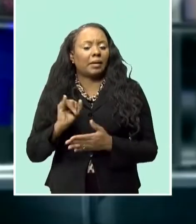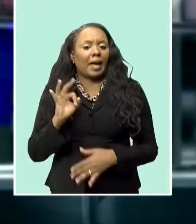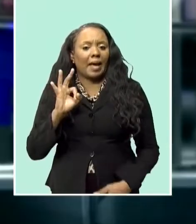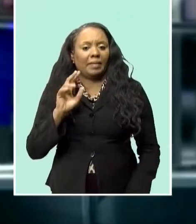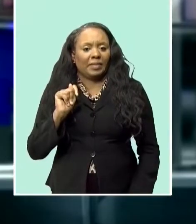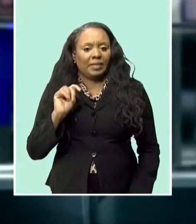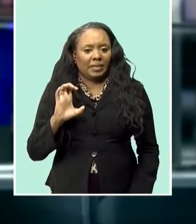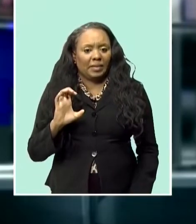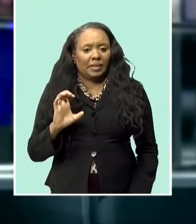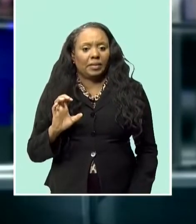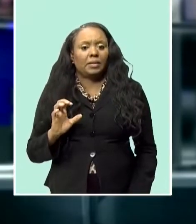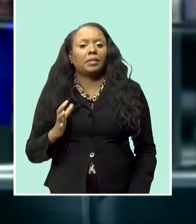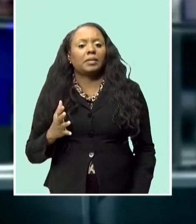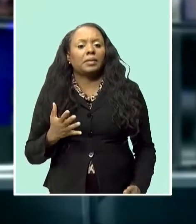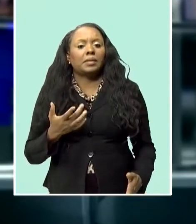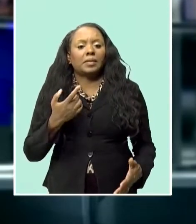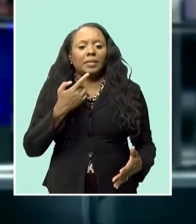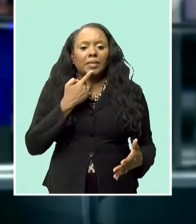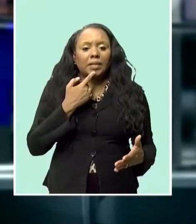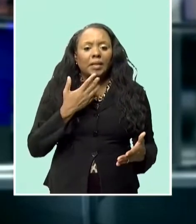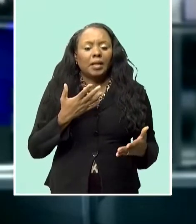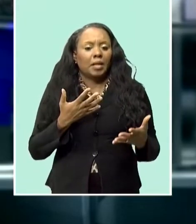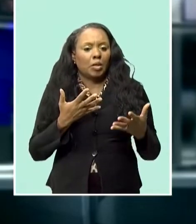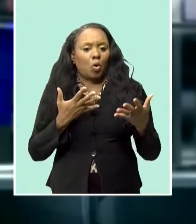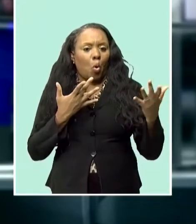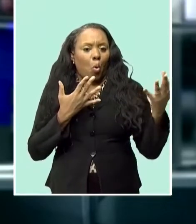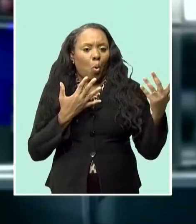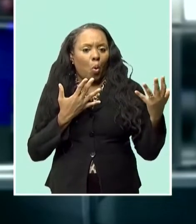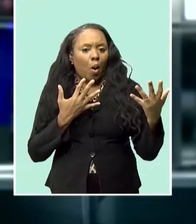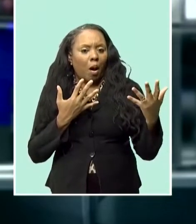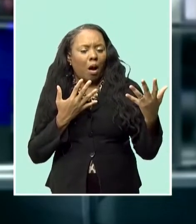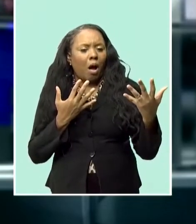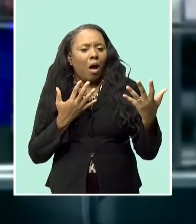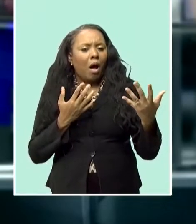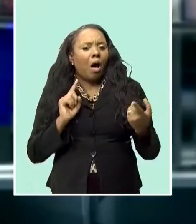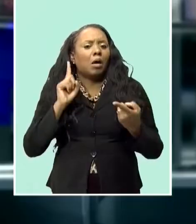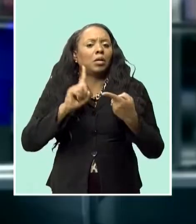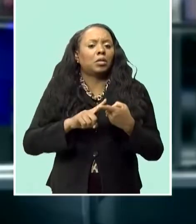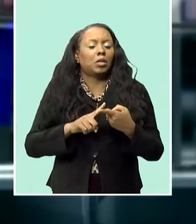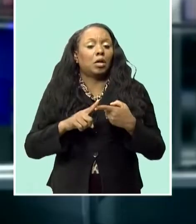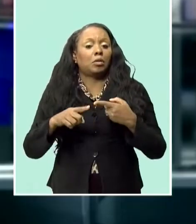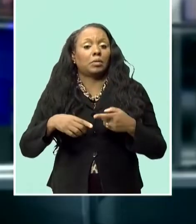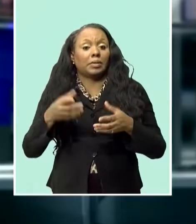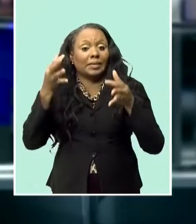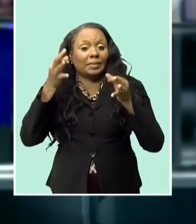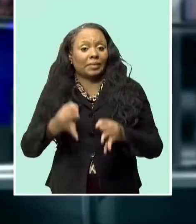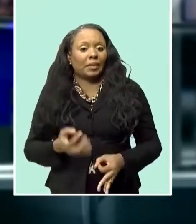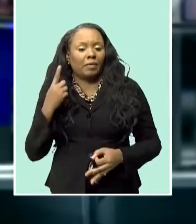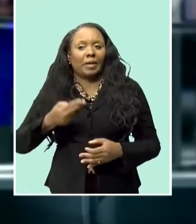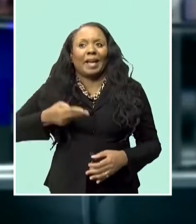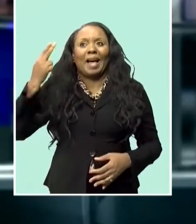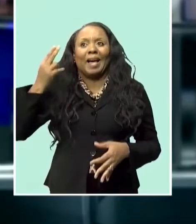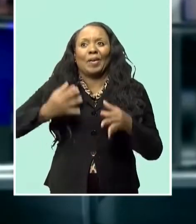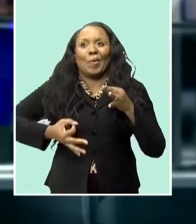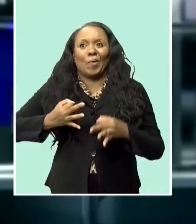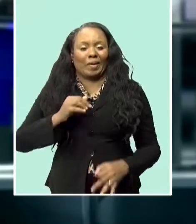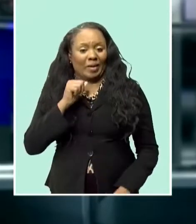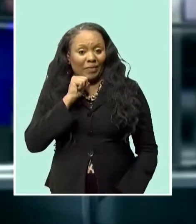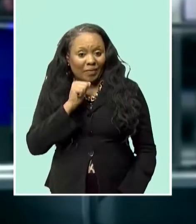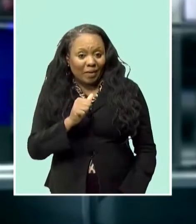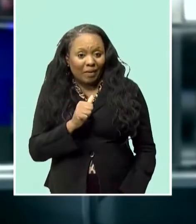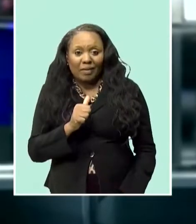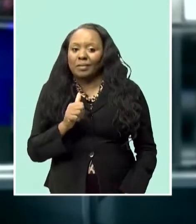the matter, would stay its proceedings and await the ruling of the higher court. She said to do otherwise would be unreasonable, unjust,